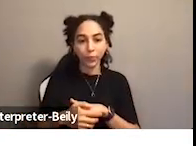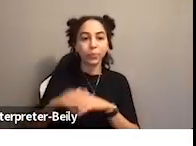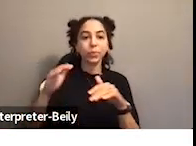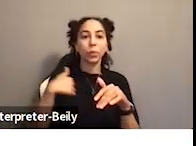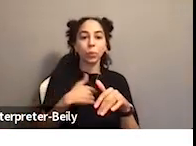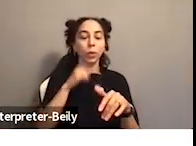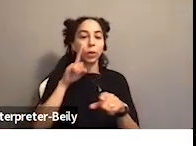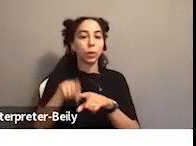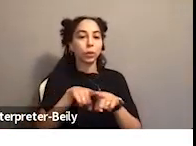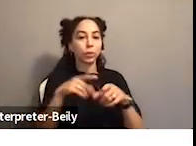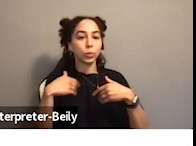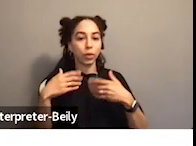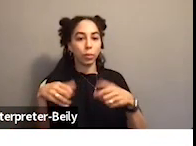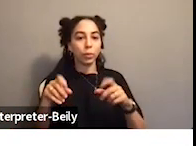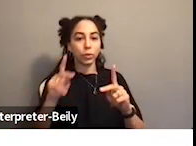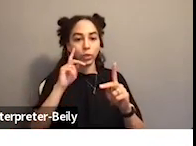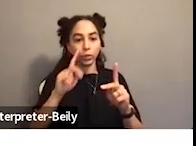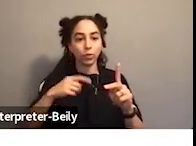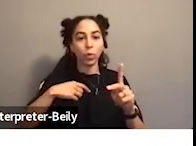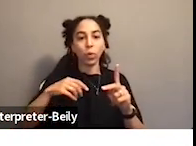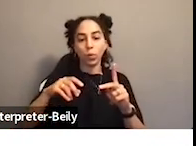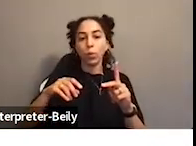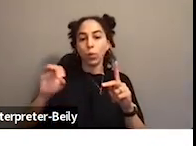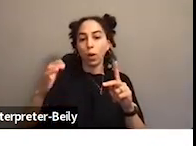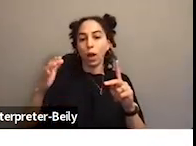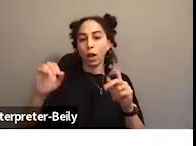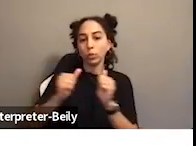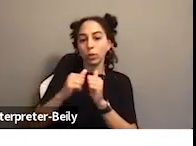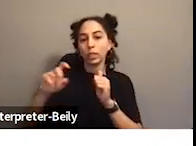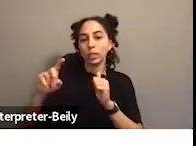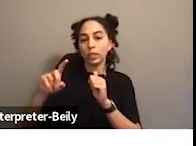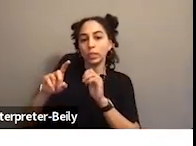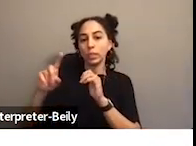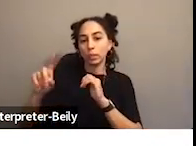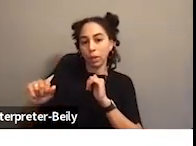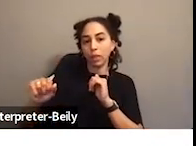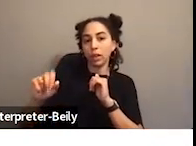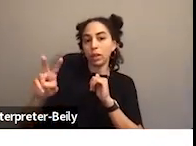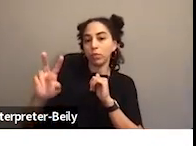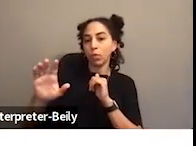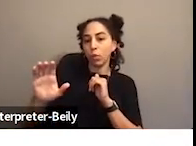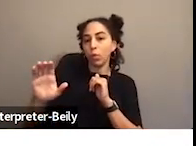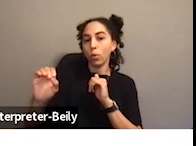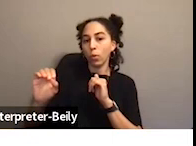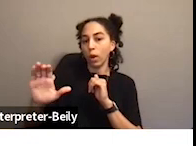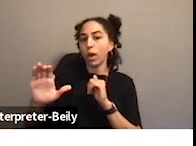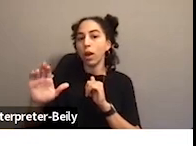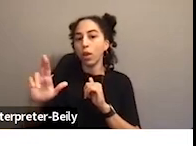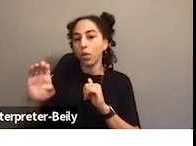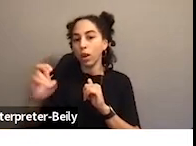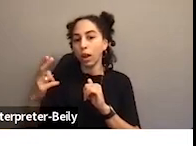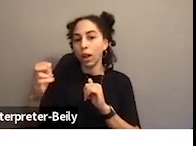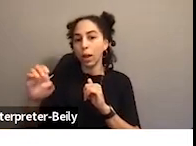are working with Opportunities for Ohioans with Disabilities. They're the vocational rehabilitation agency in Ohio.